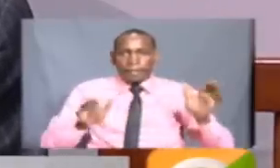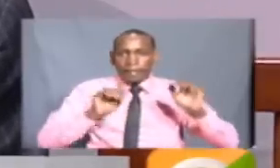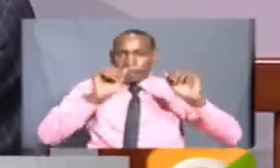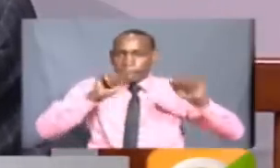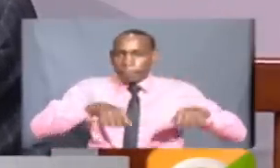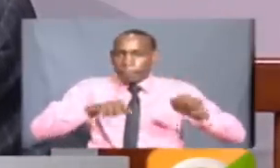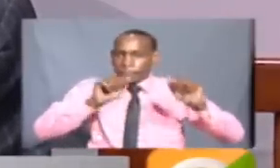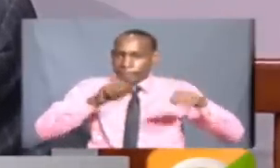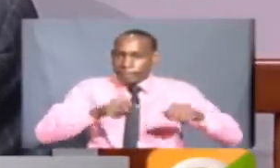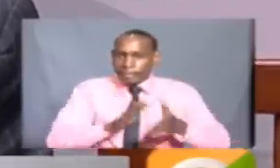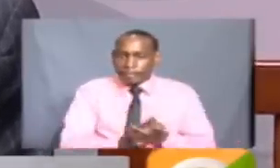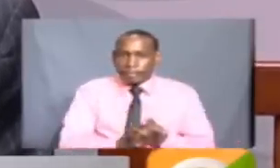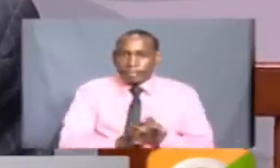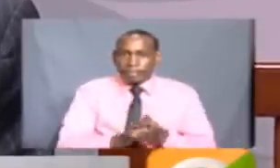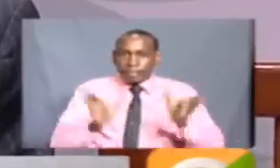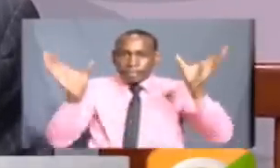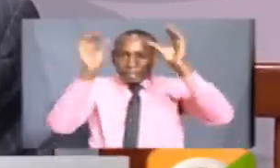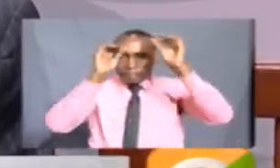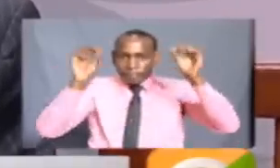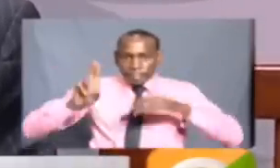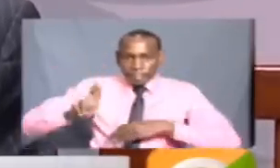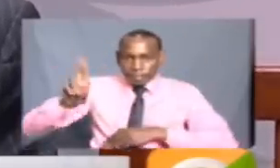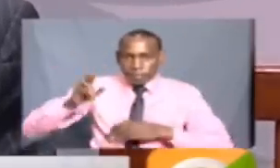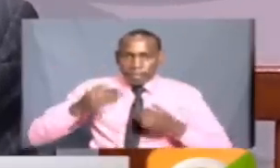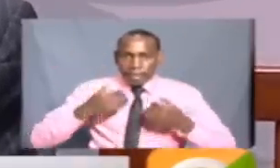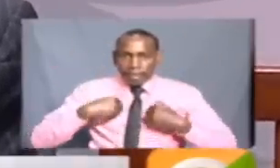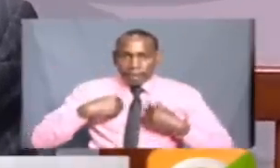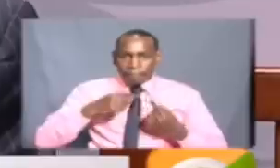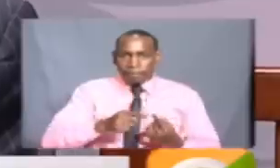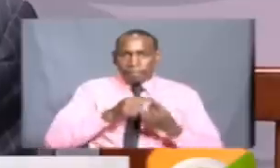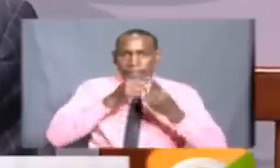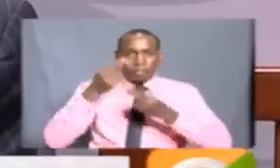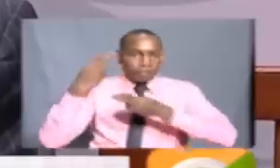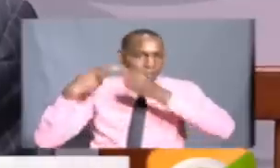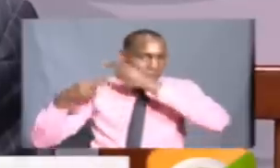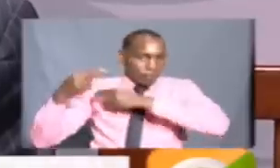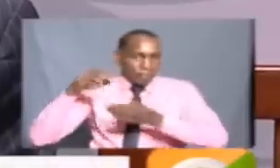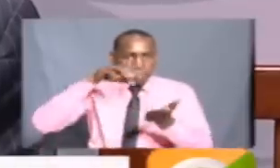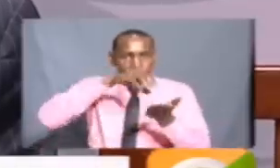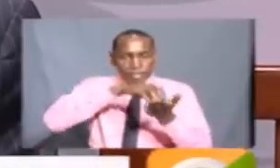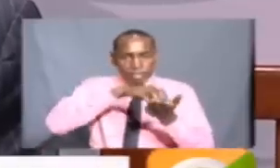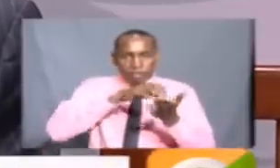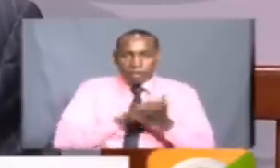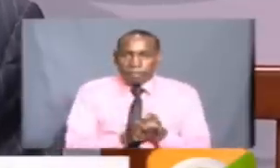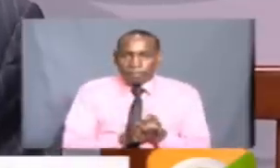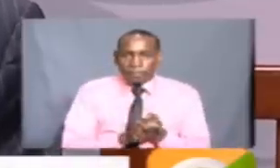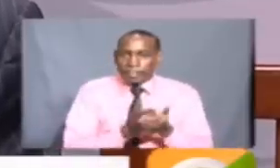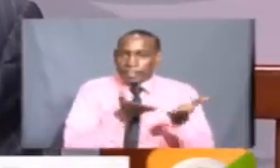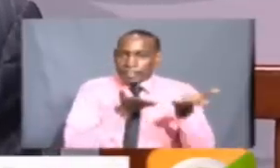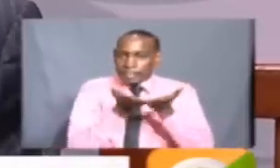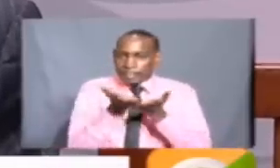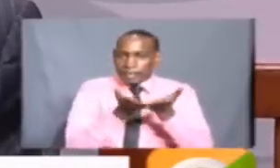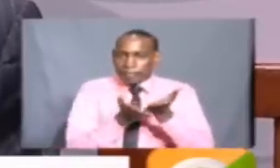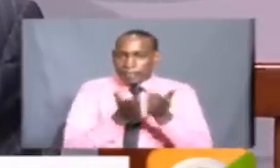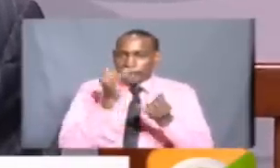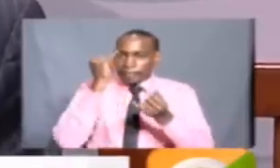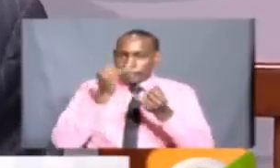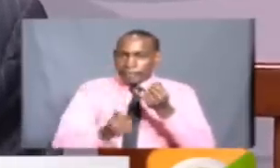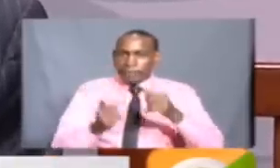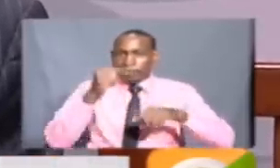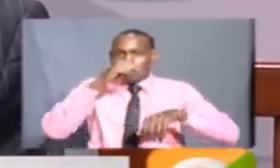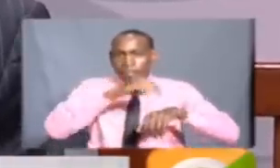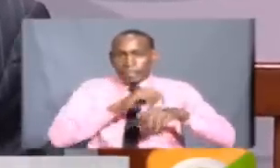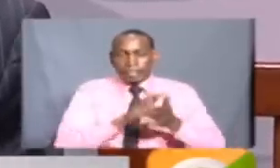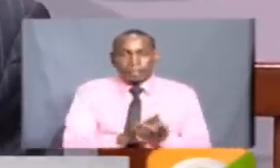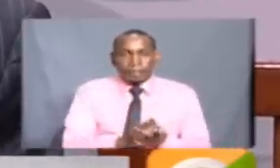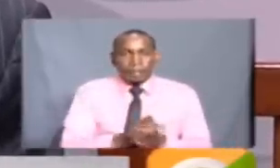prospect. President Kenyatta is in a unique historical position. He is serving his last term. And